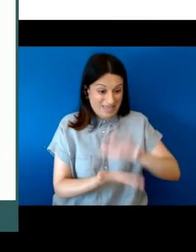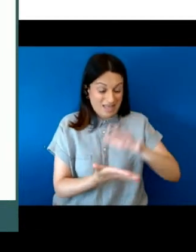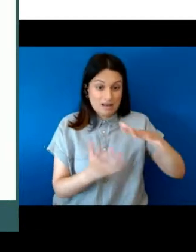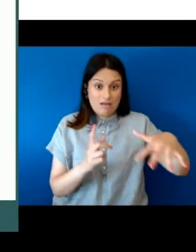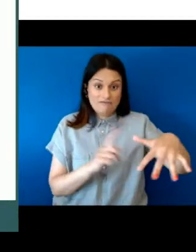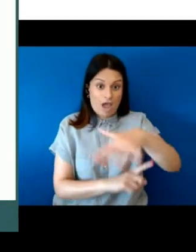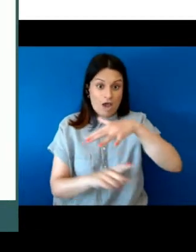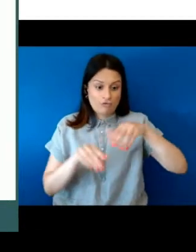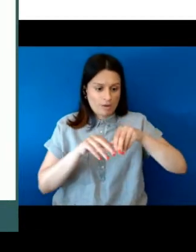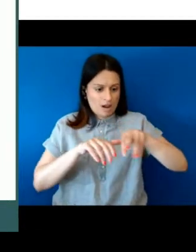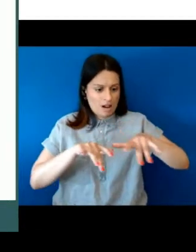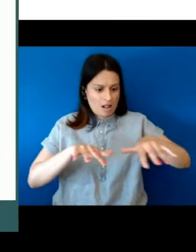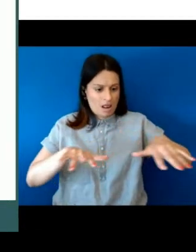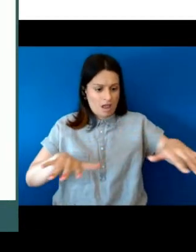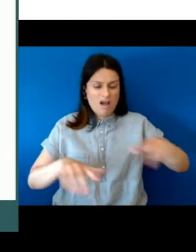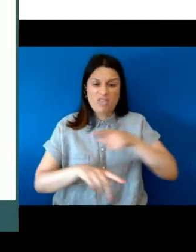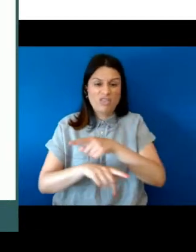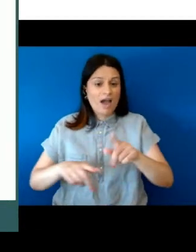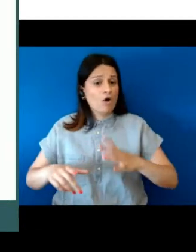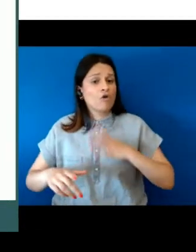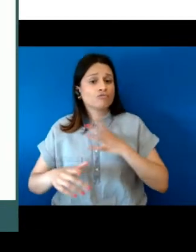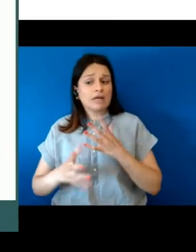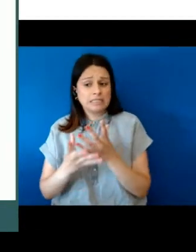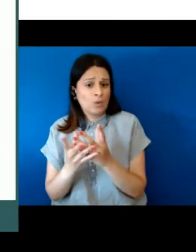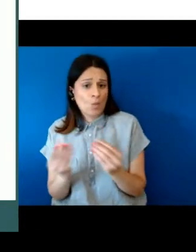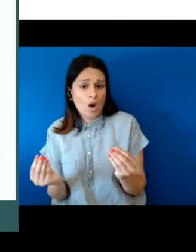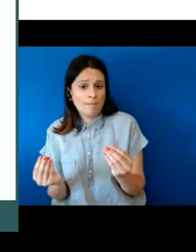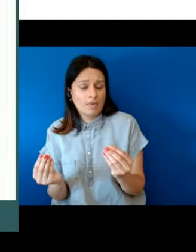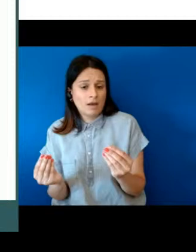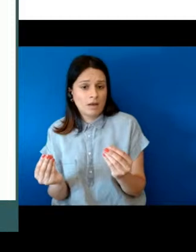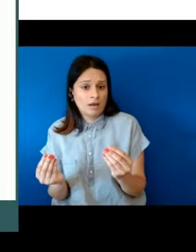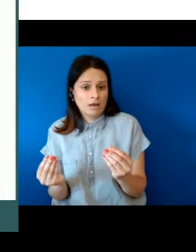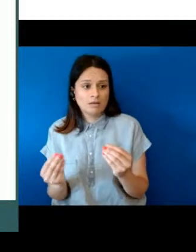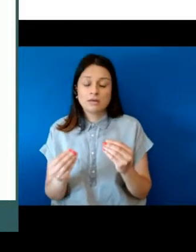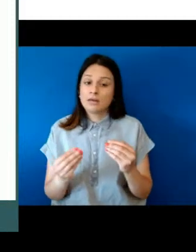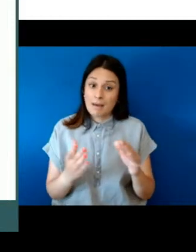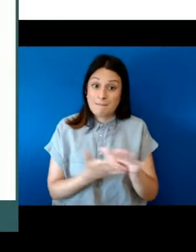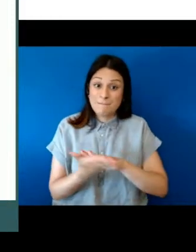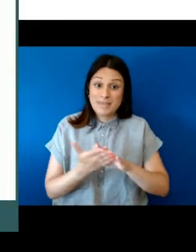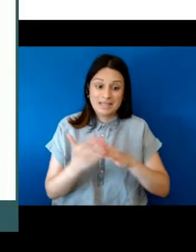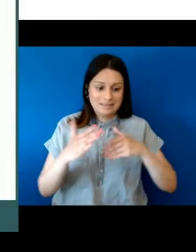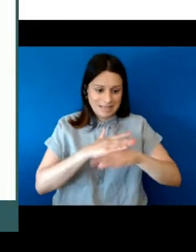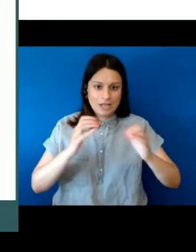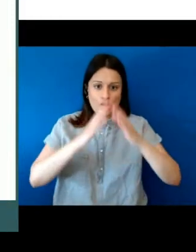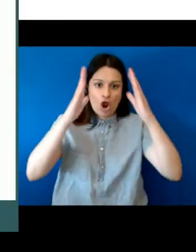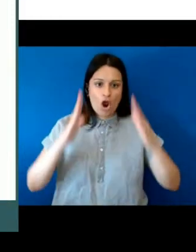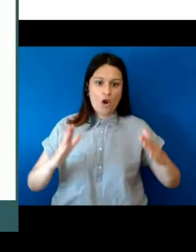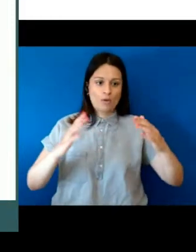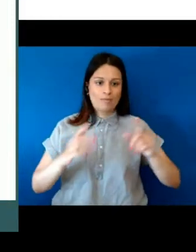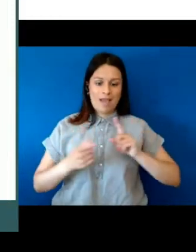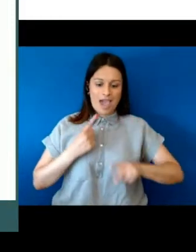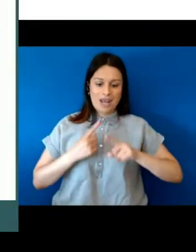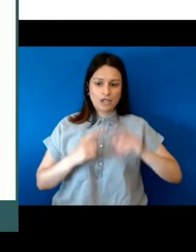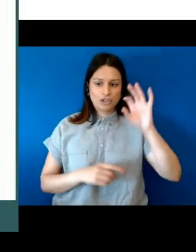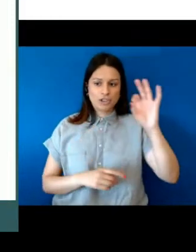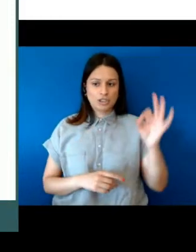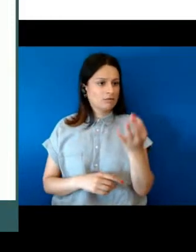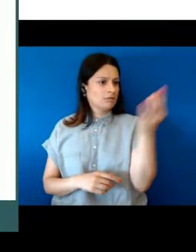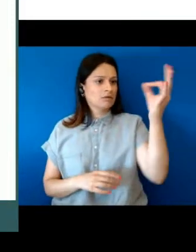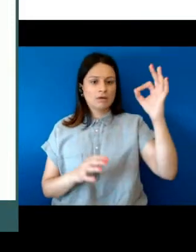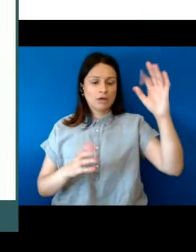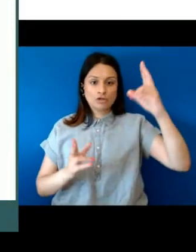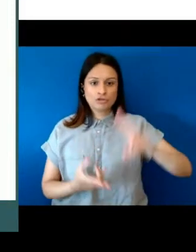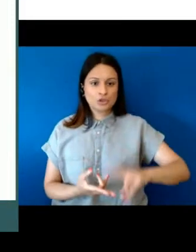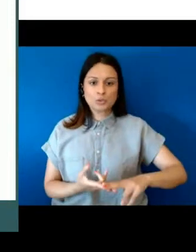that's neutralized, then that threshold of cat allergen in the indoor environment can be reduced. And is